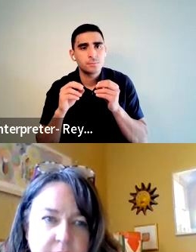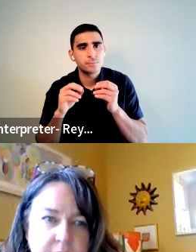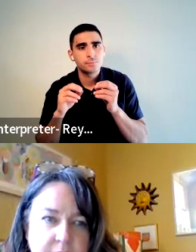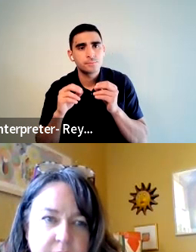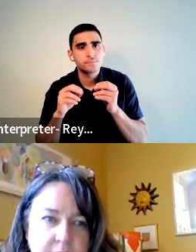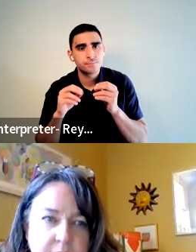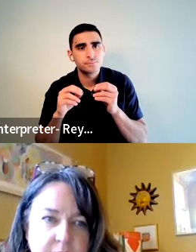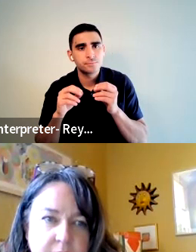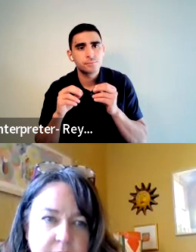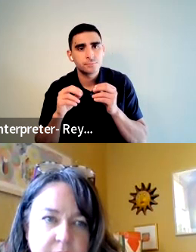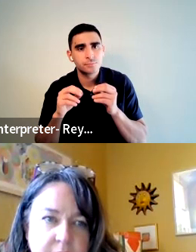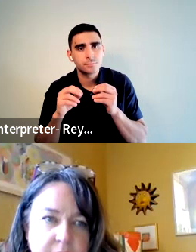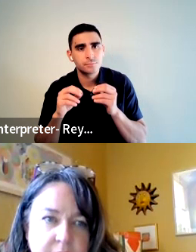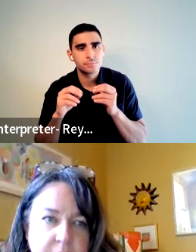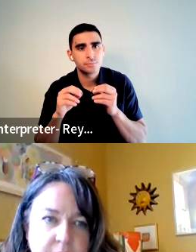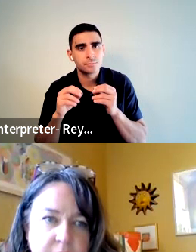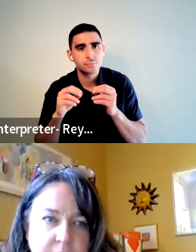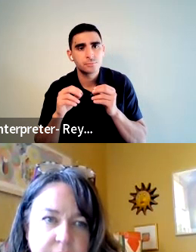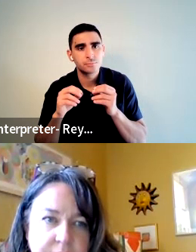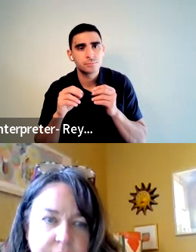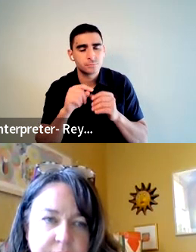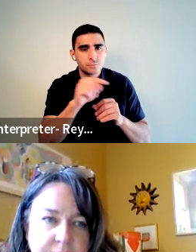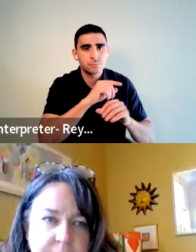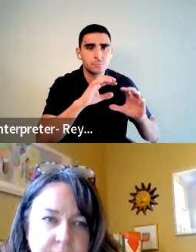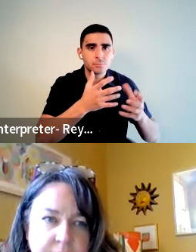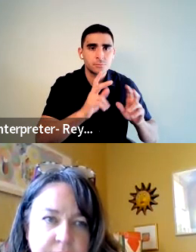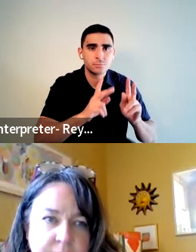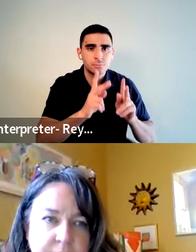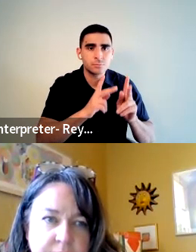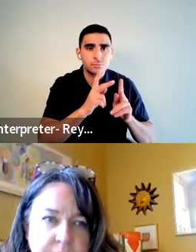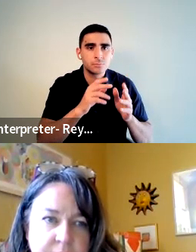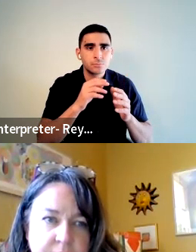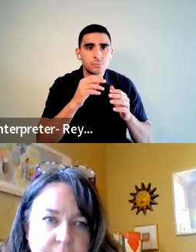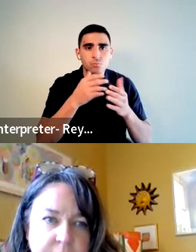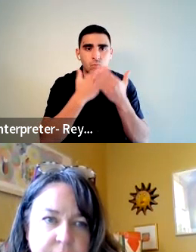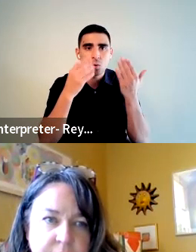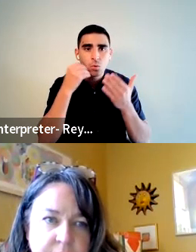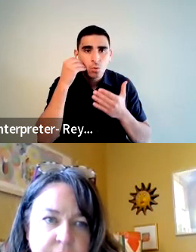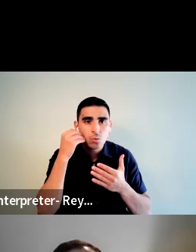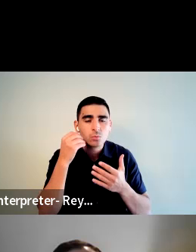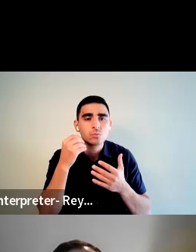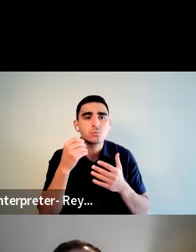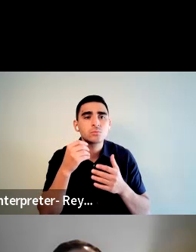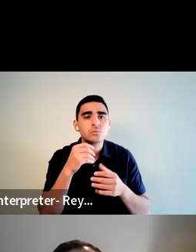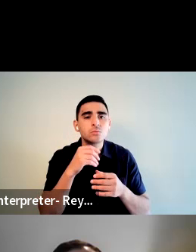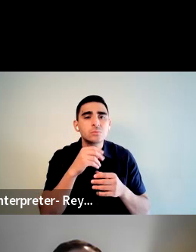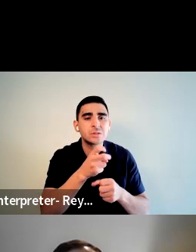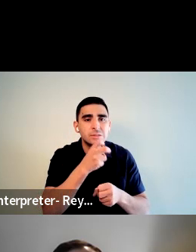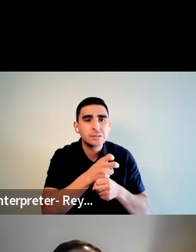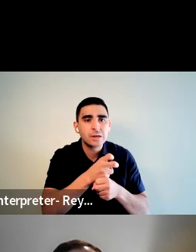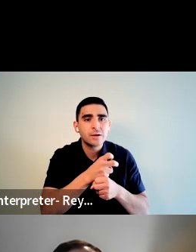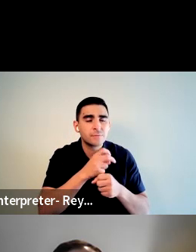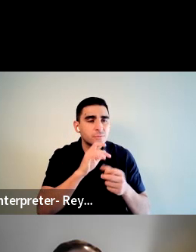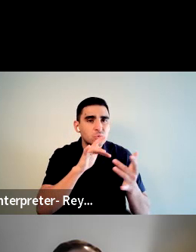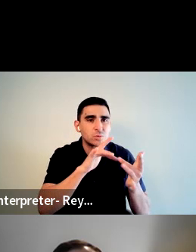hard to serve places, the homeless, and that makes it really, really tricky to reach out to. And one of the things that